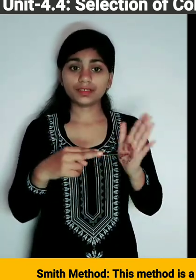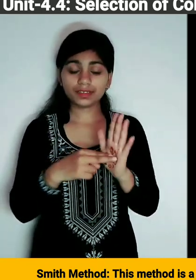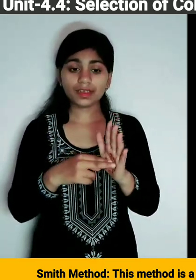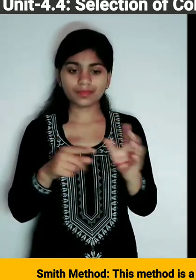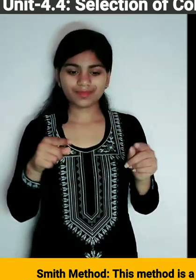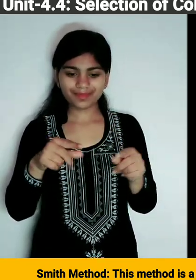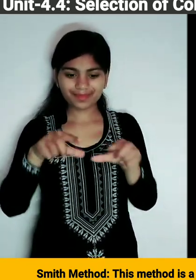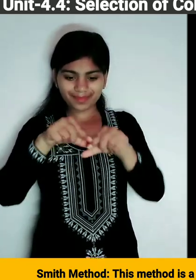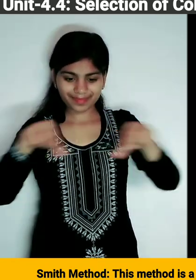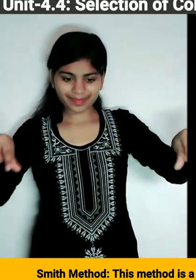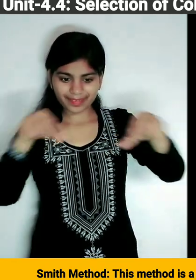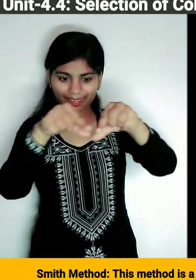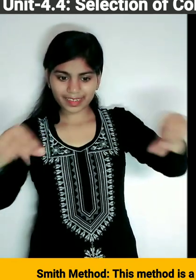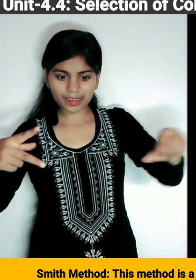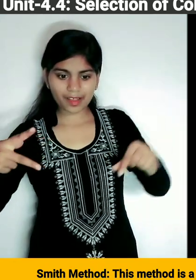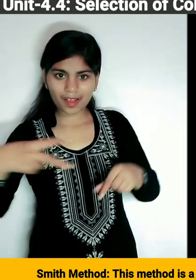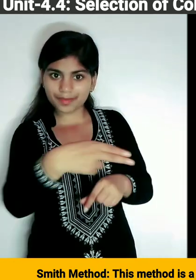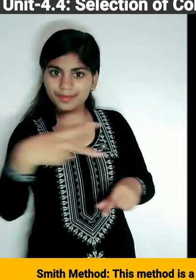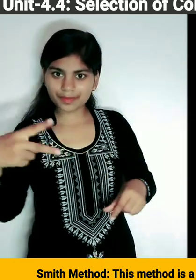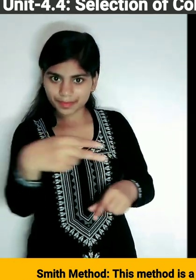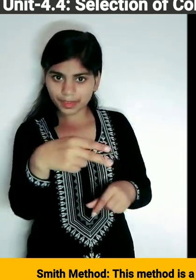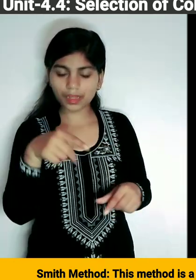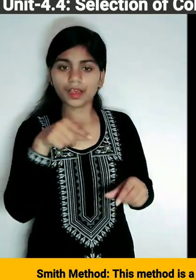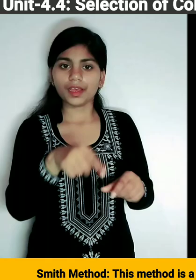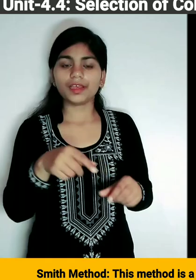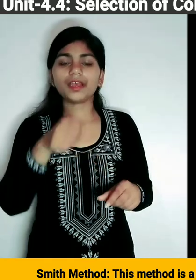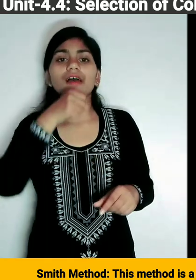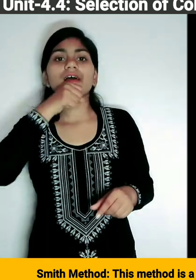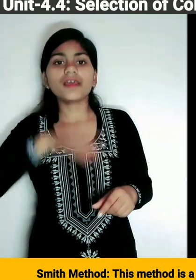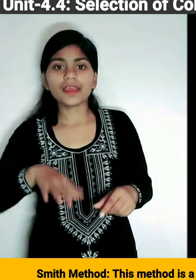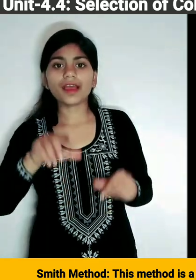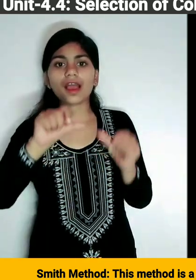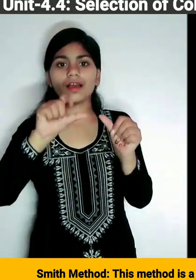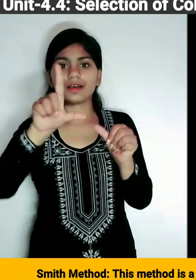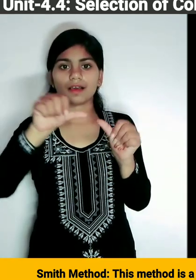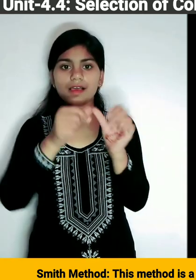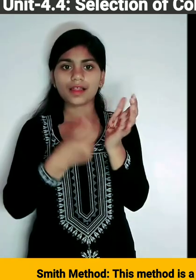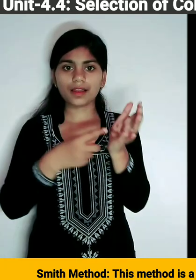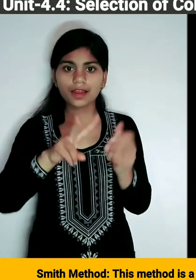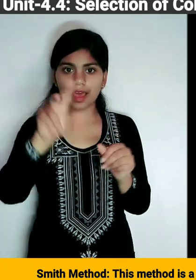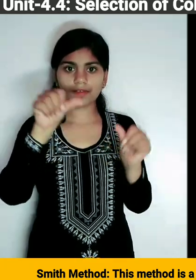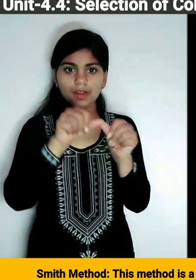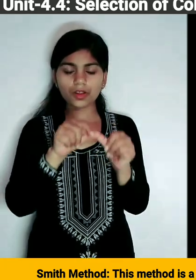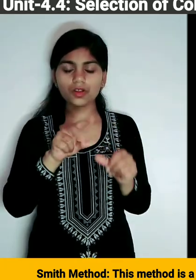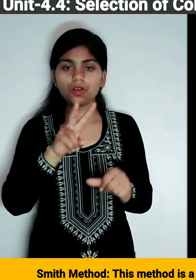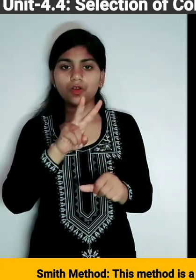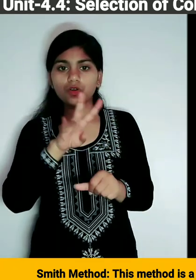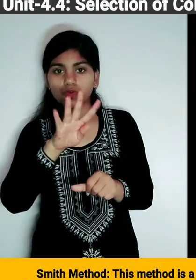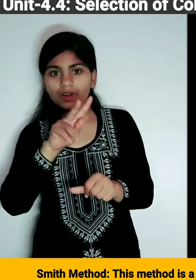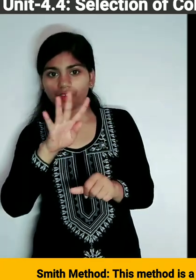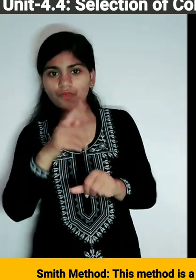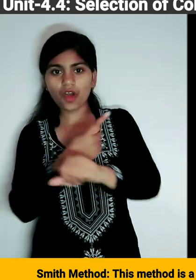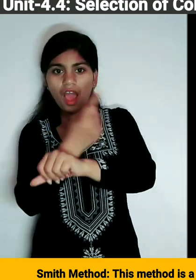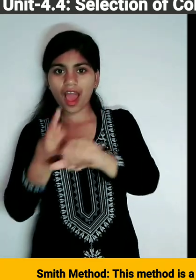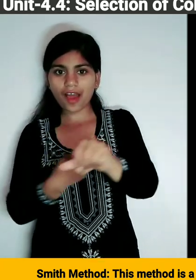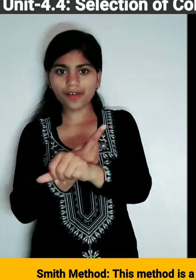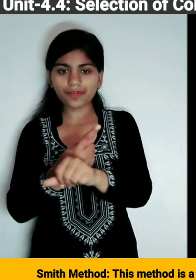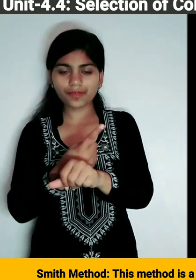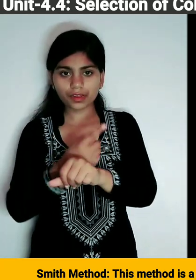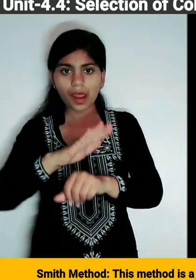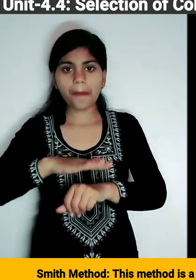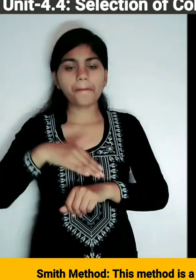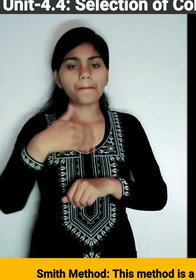Here, the strips of cells containing eggs or young larvae less than 24 hours